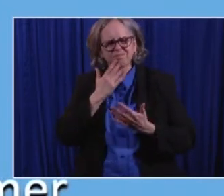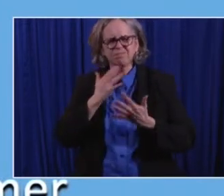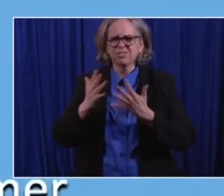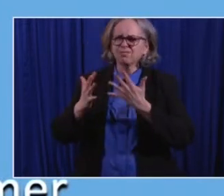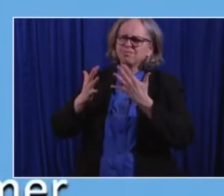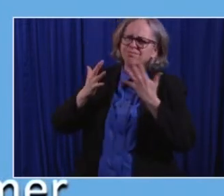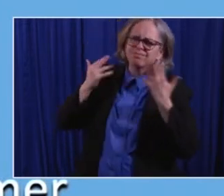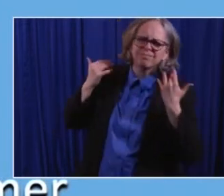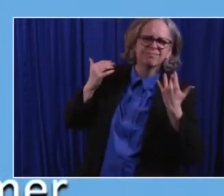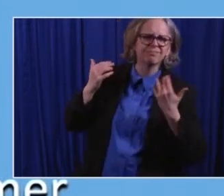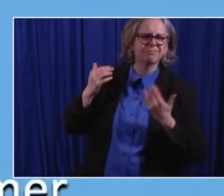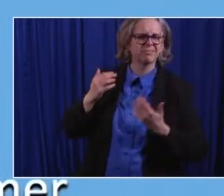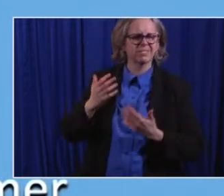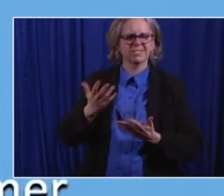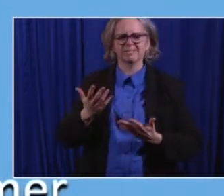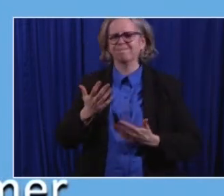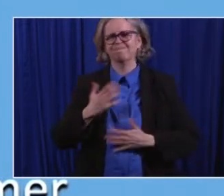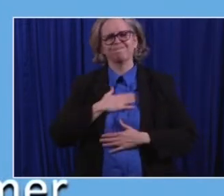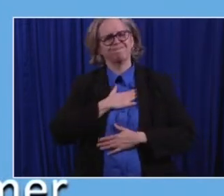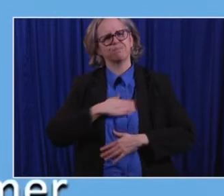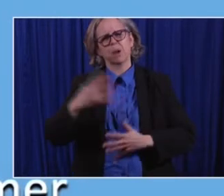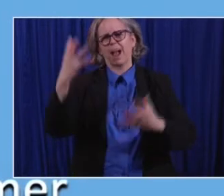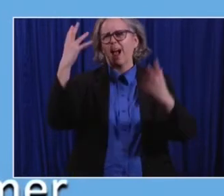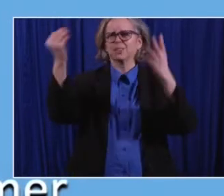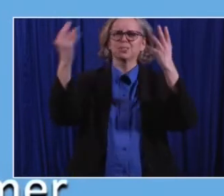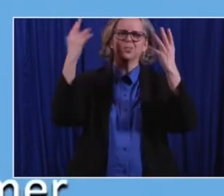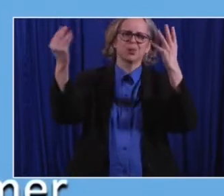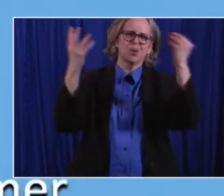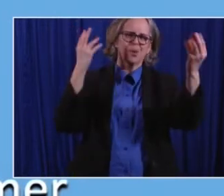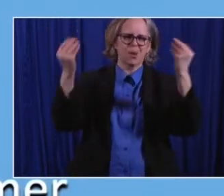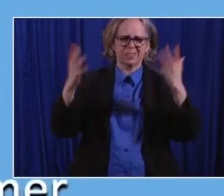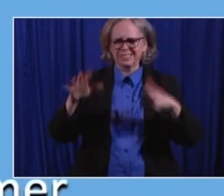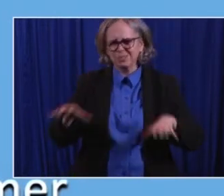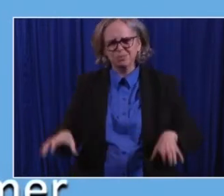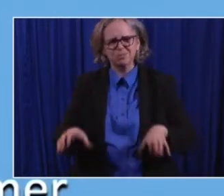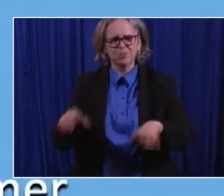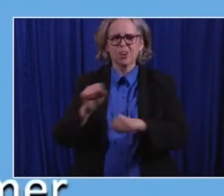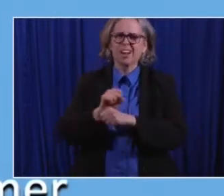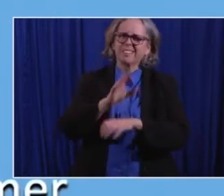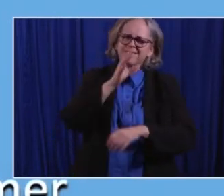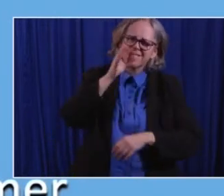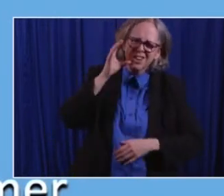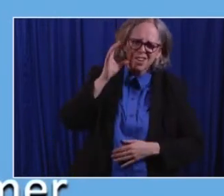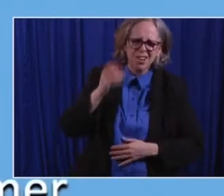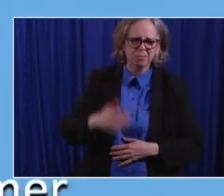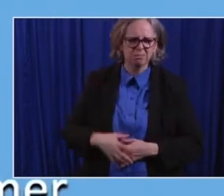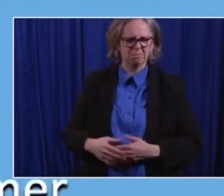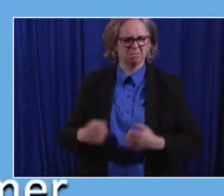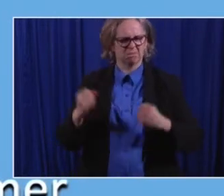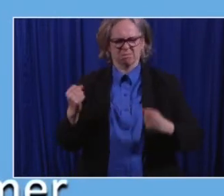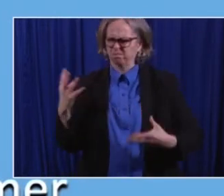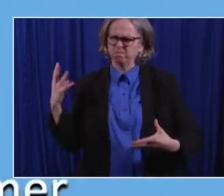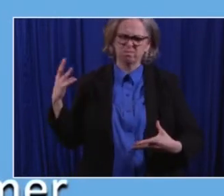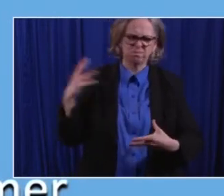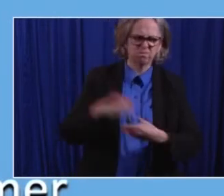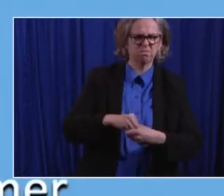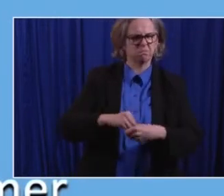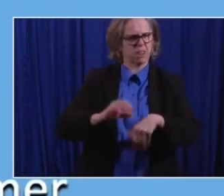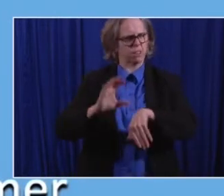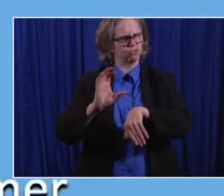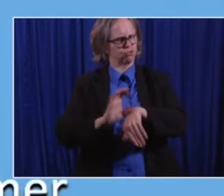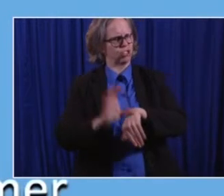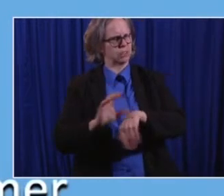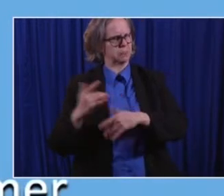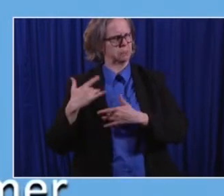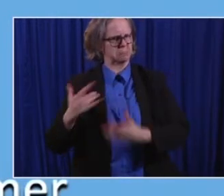loved his work in agriculture. He was active in his church, the Hedges Chapel Church of Christ and Christian Union, and we